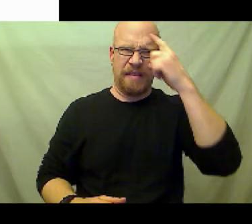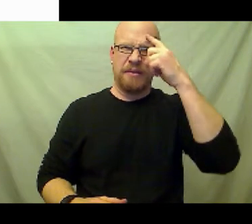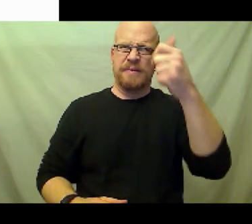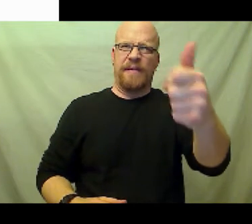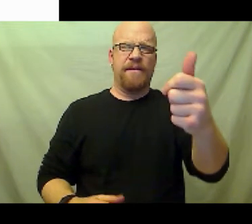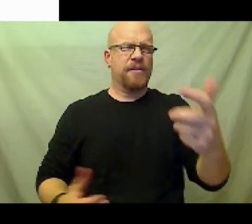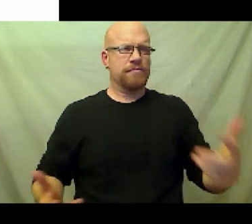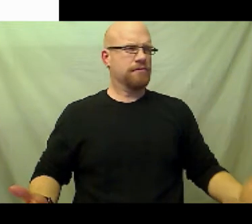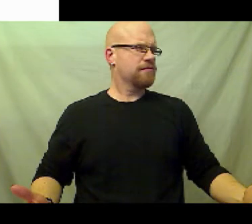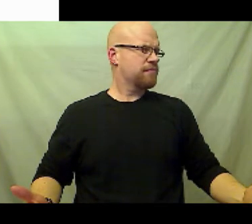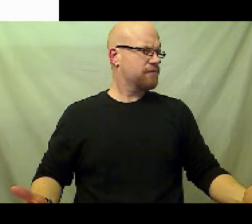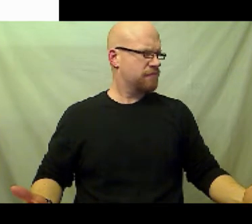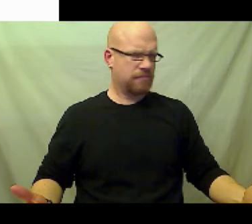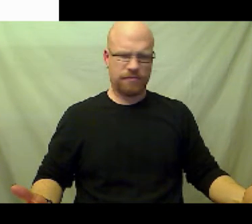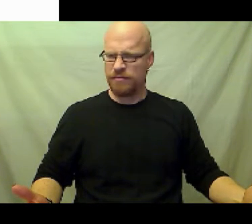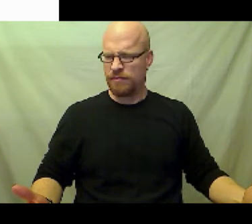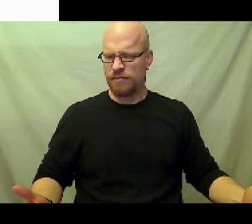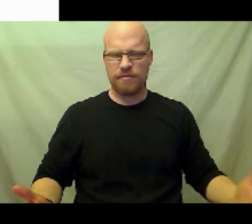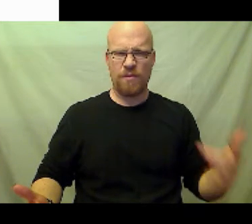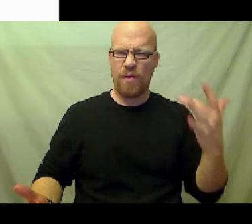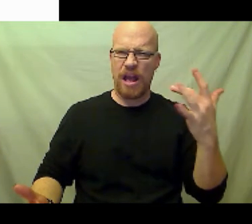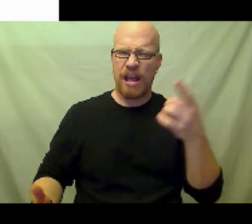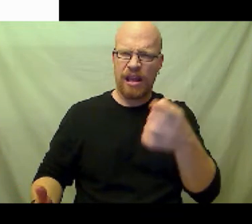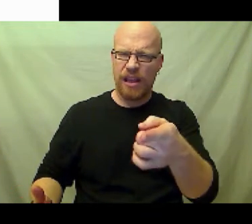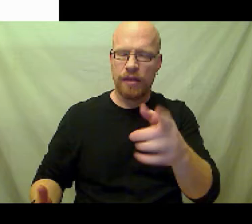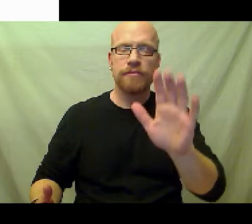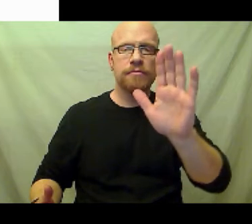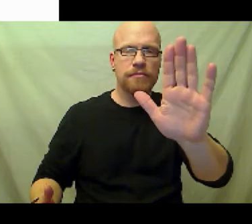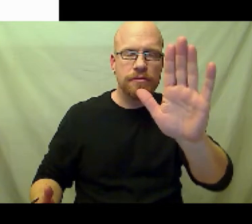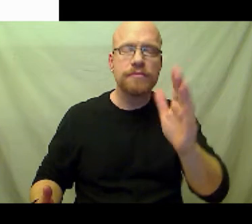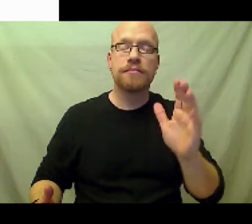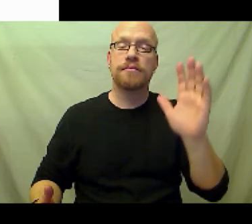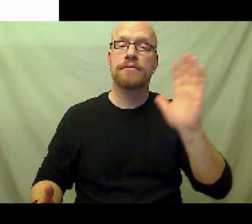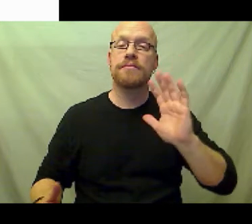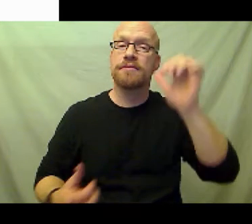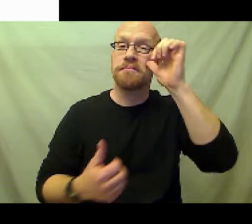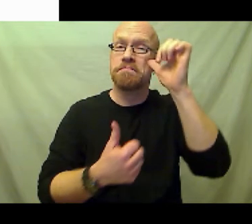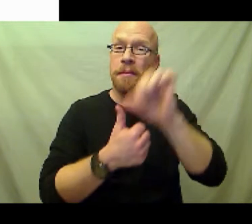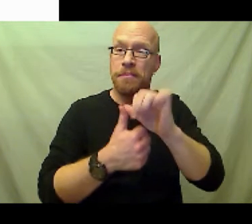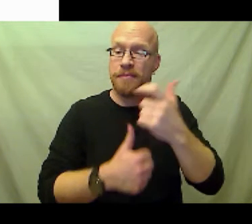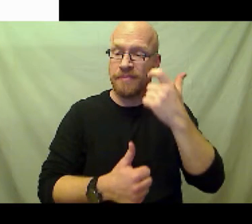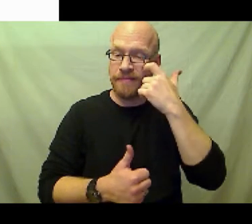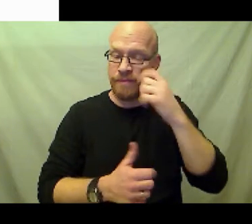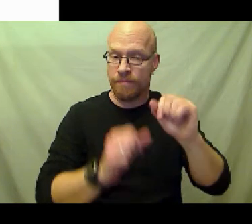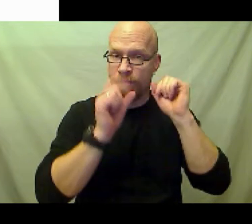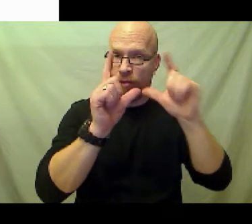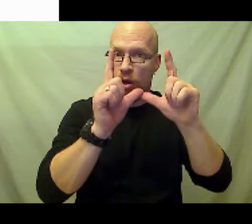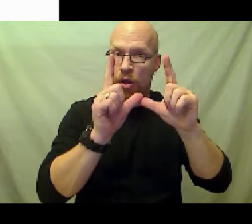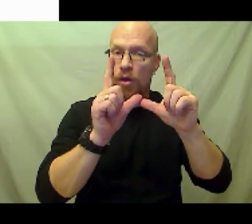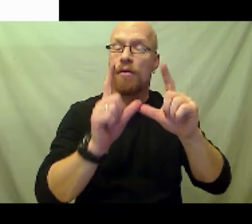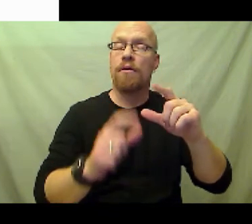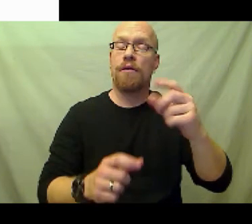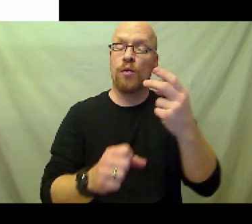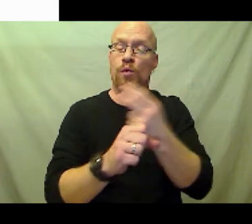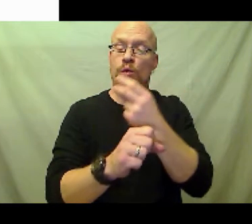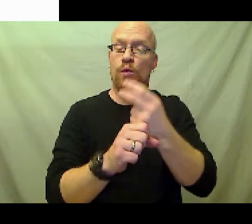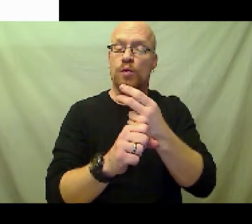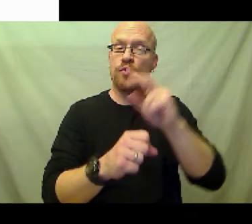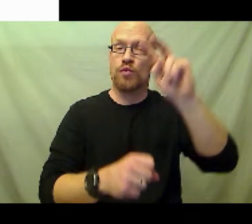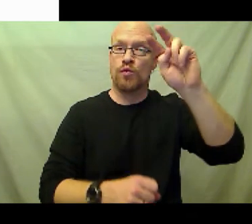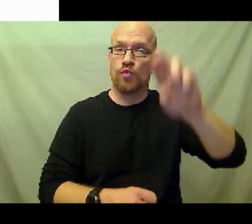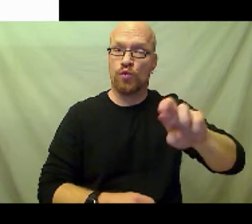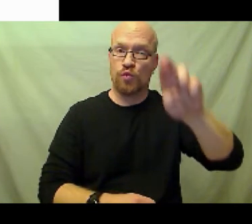Now, what we need, think to yourself, wait a minute, why do we have this little dash here? Remember, in our previous